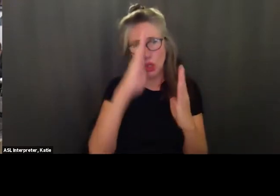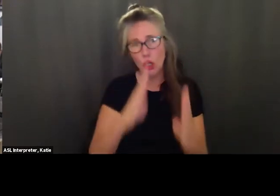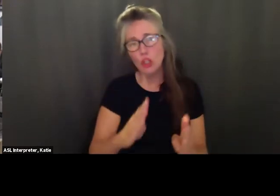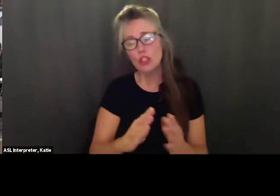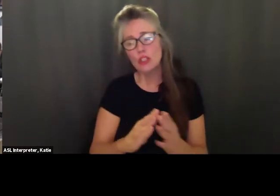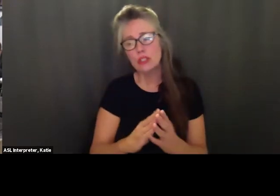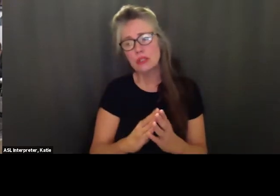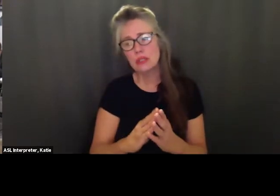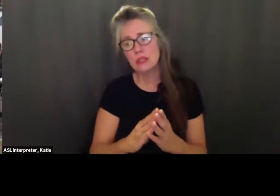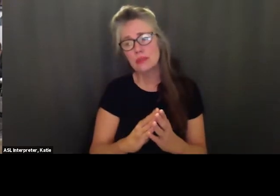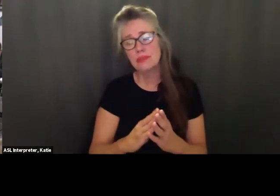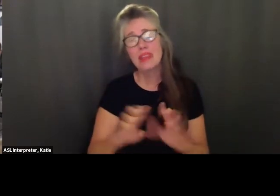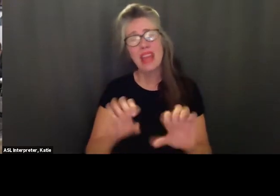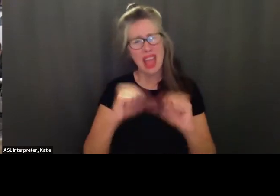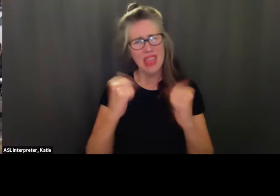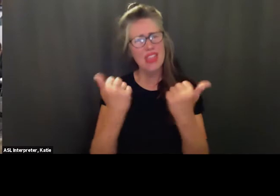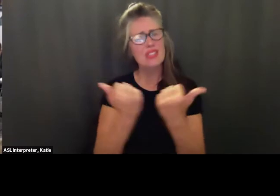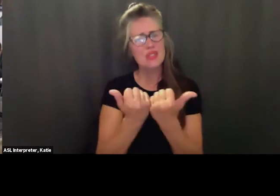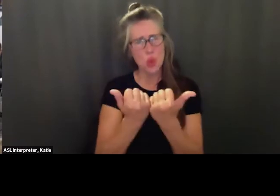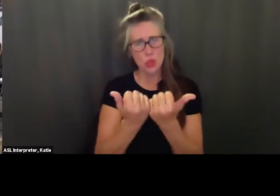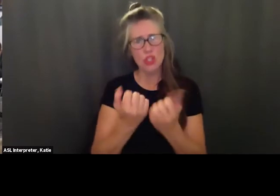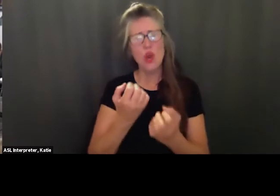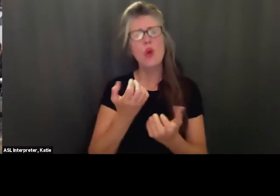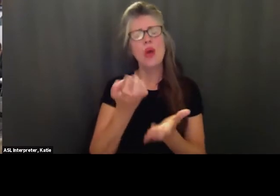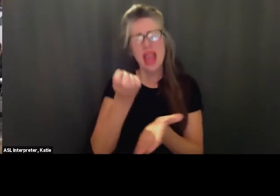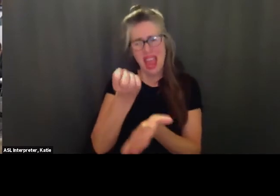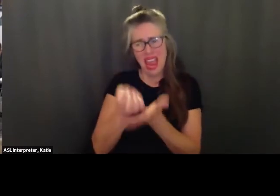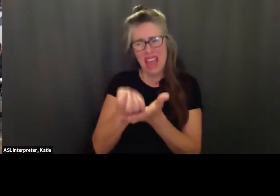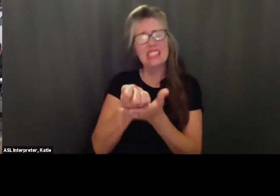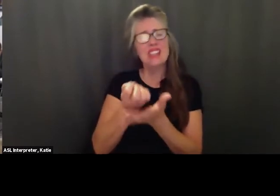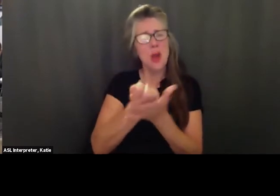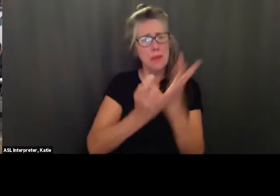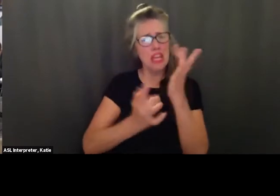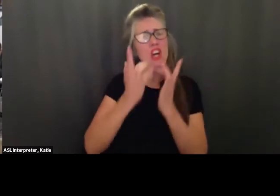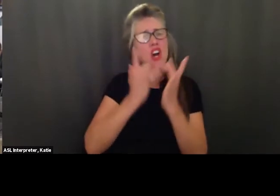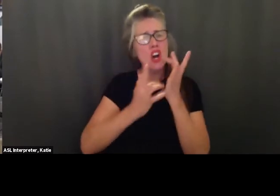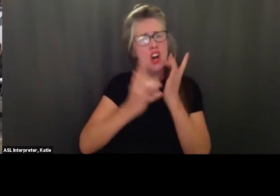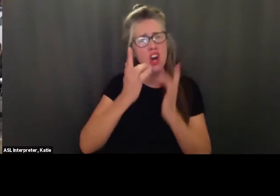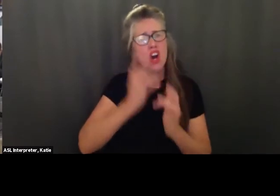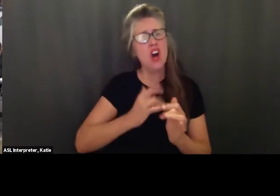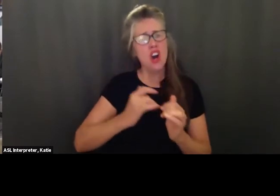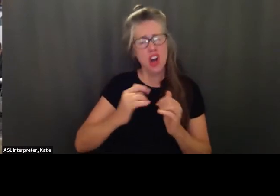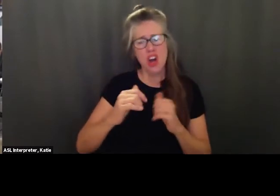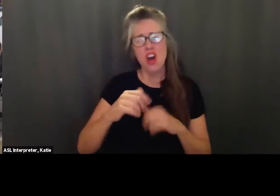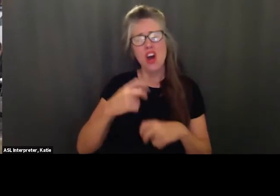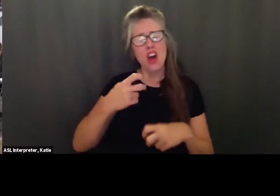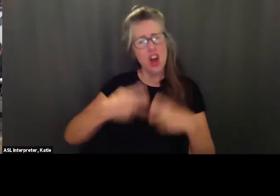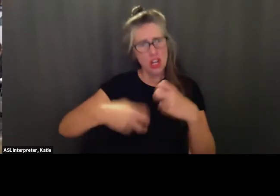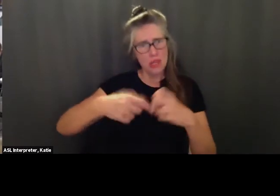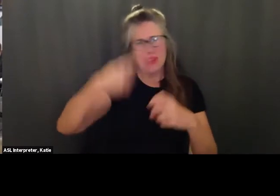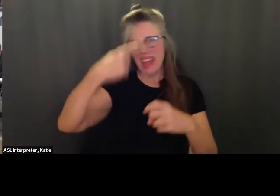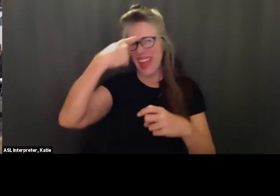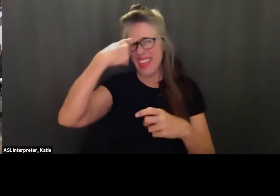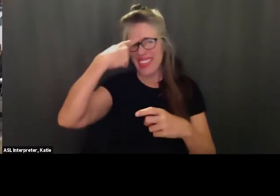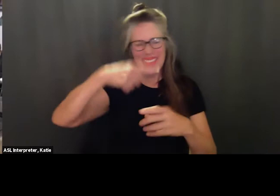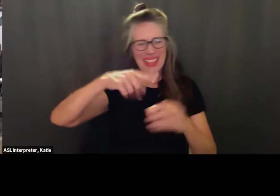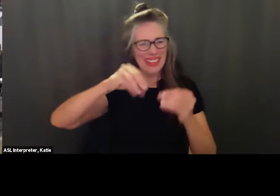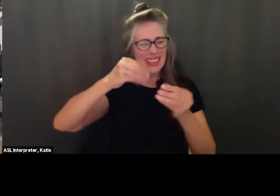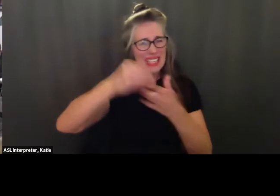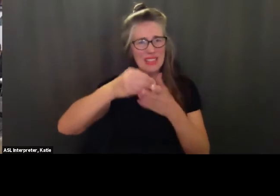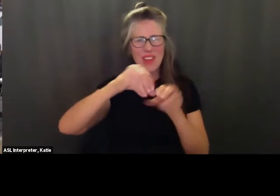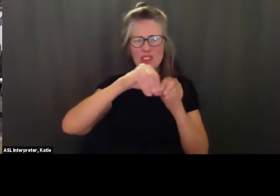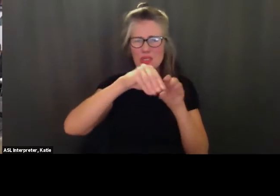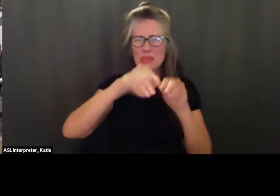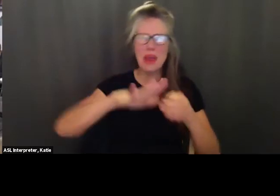the socioeconomic hardship. And I feel in many ways these funds are being spent district-wide.